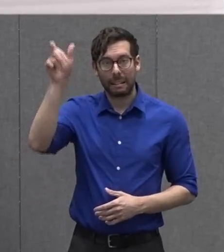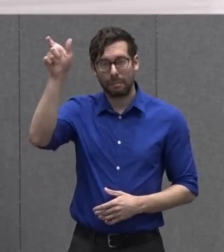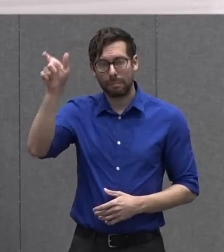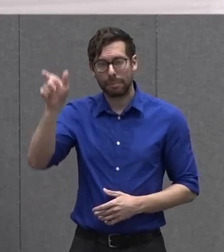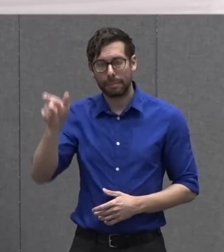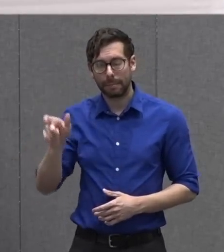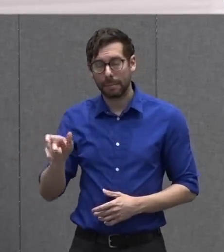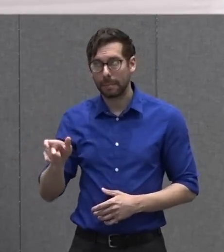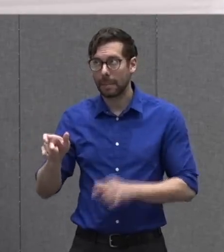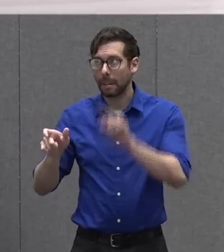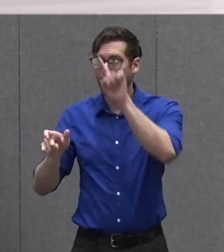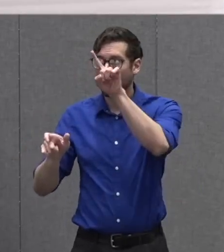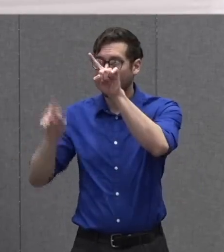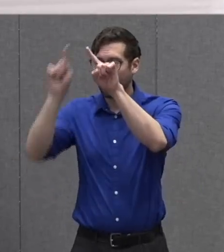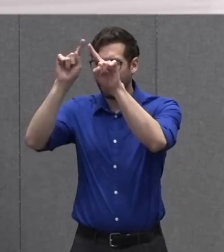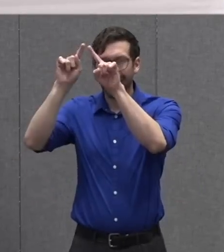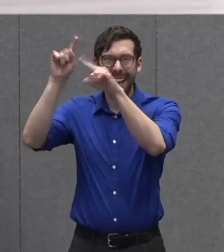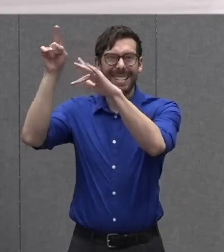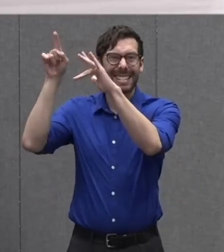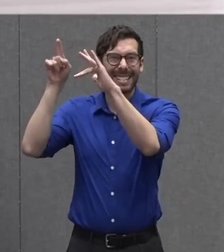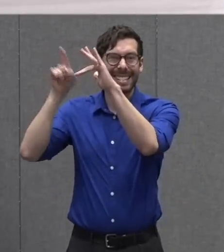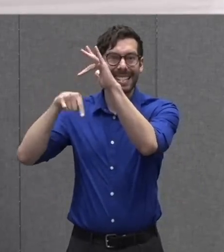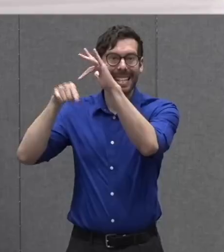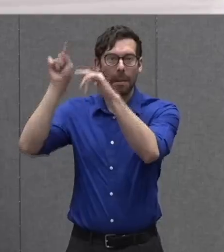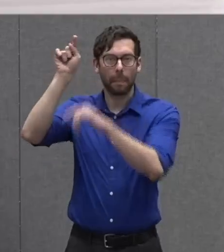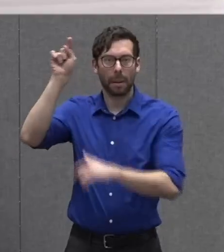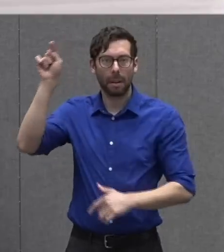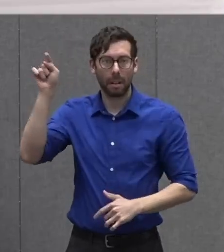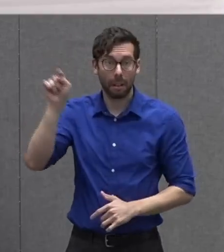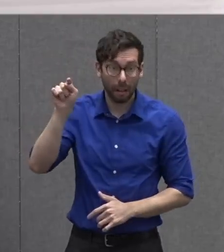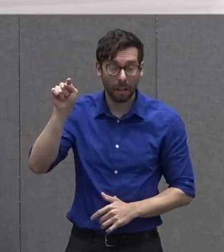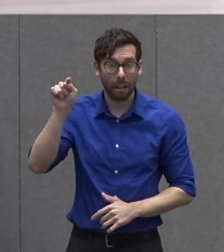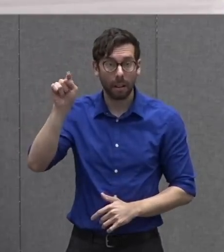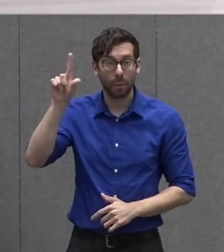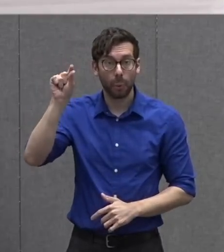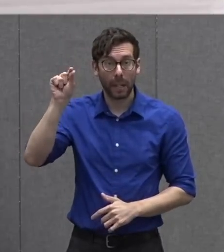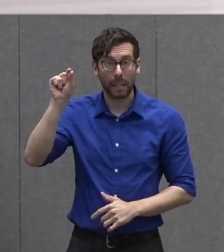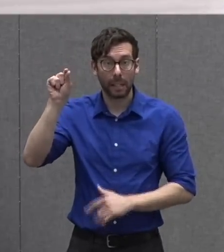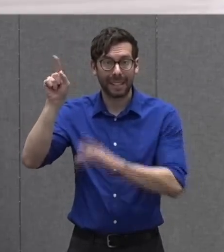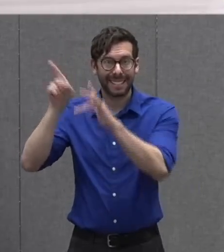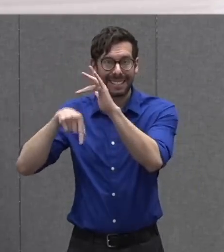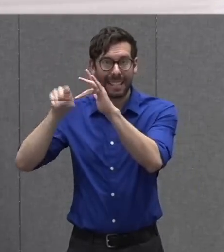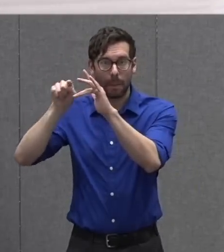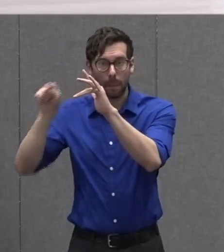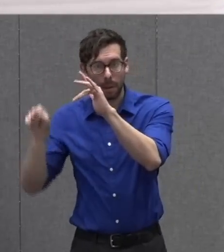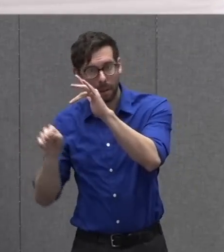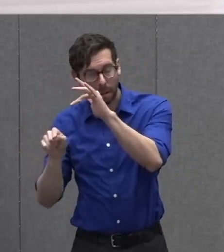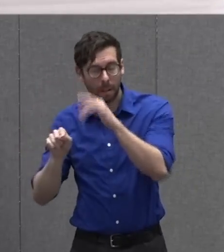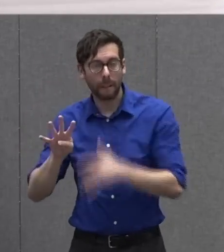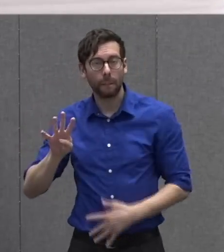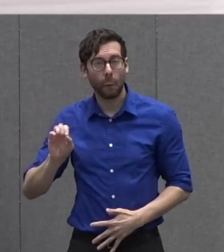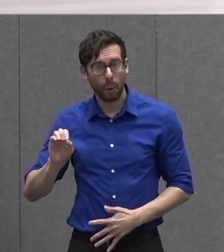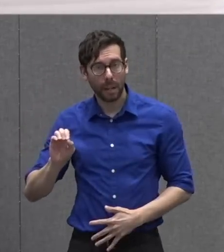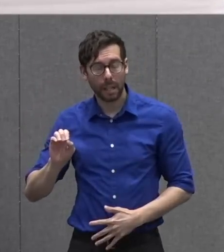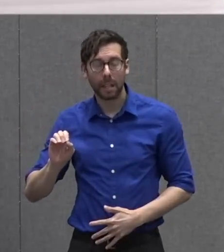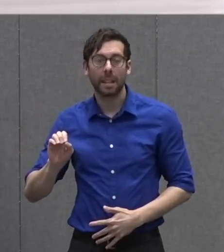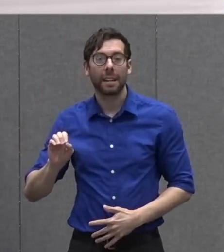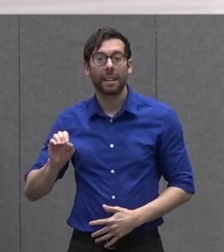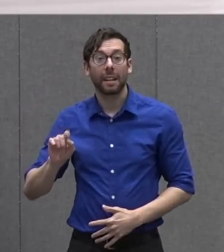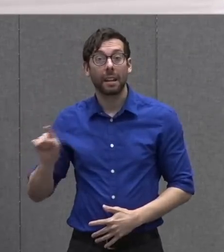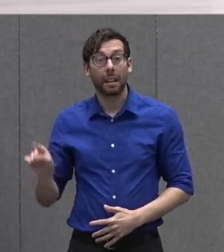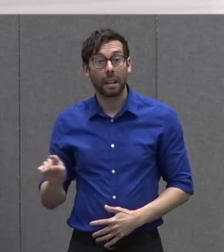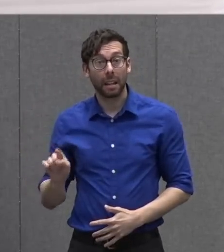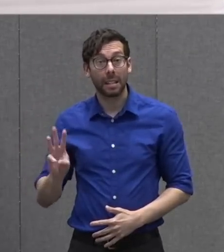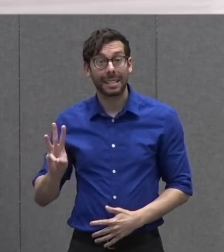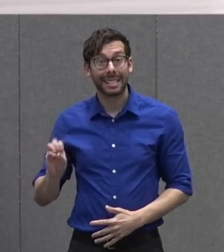1, 60. Skip 1. What would be the next one? 80. And the